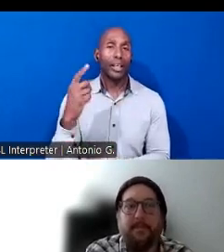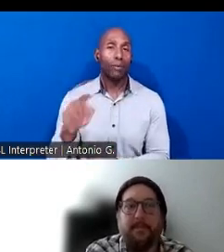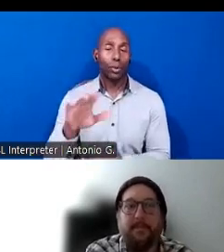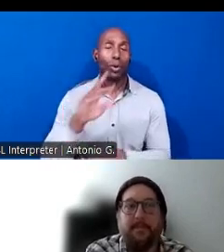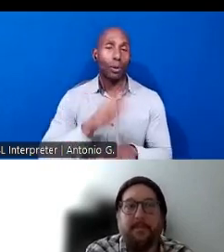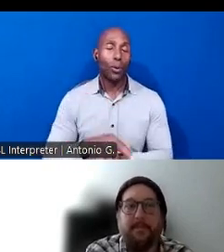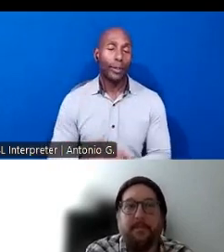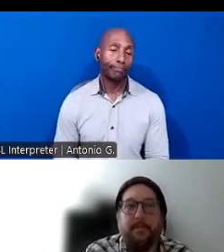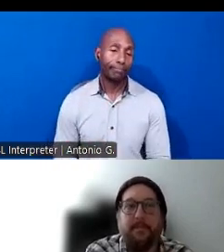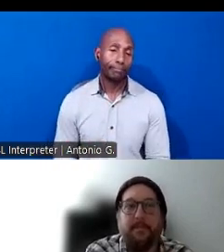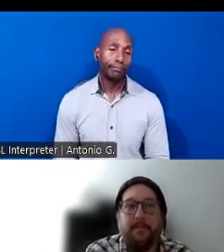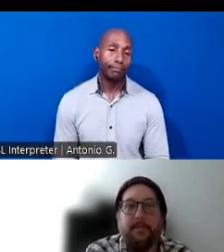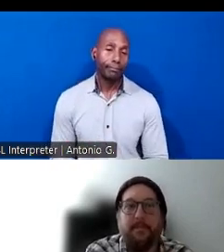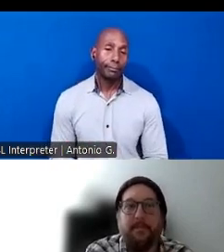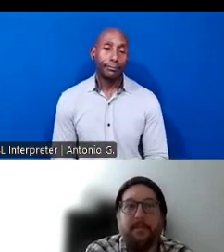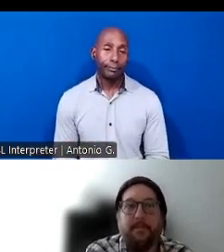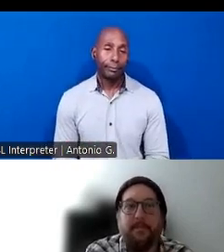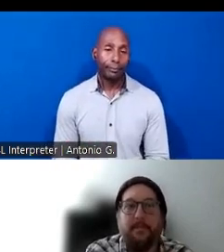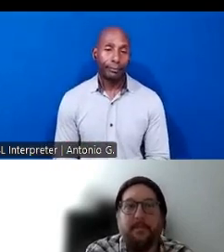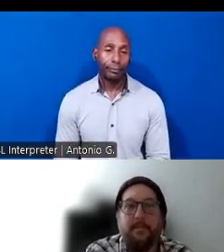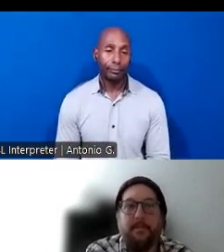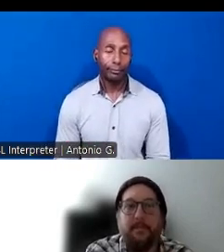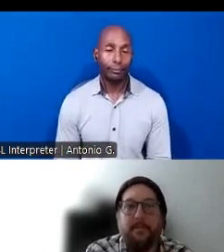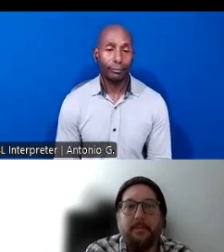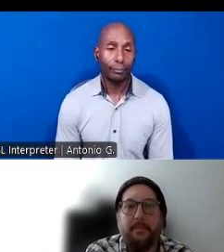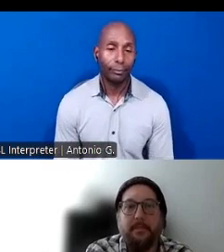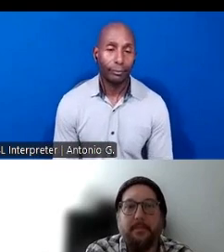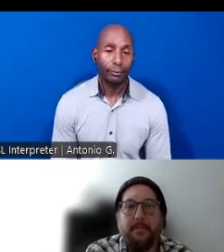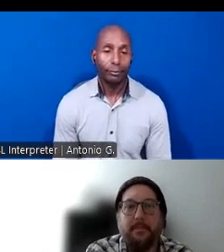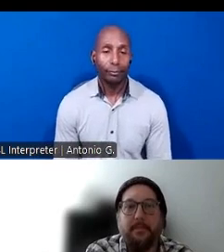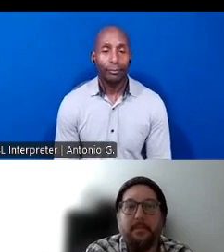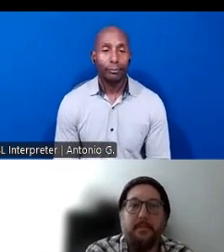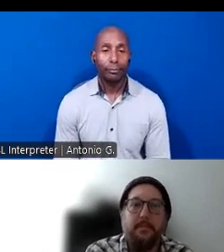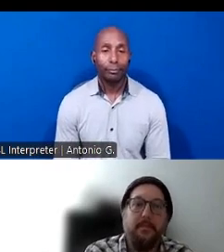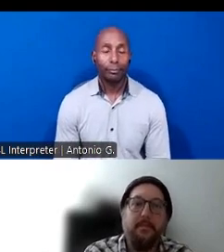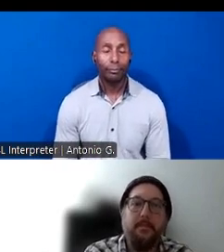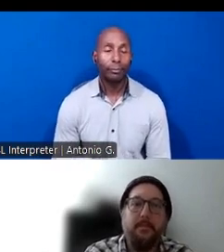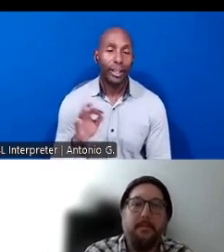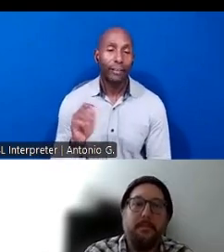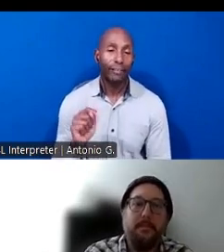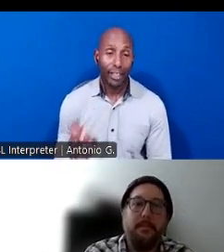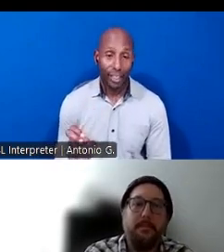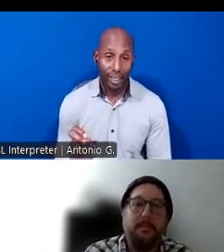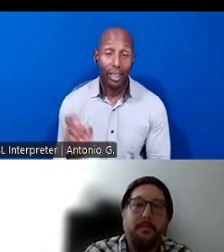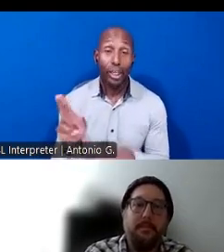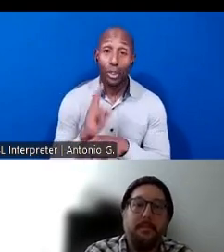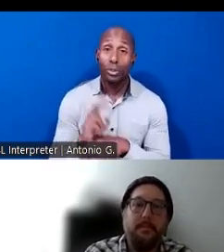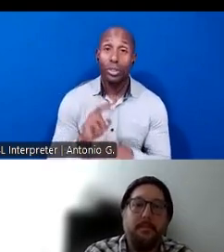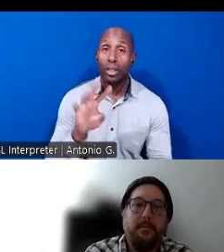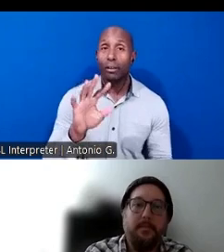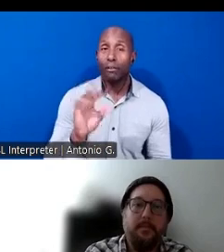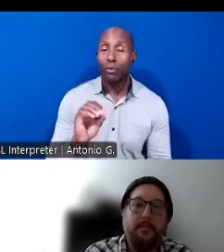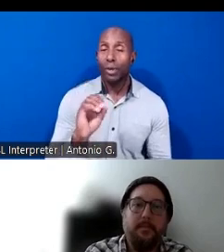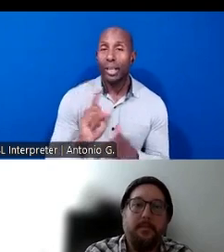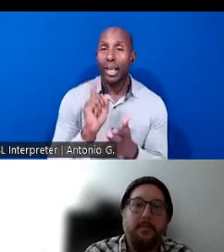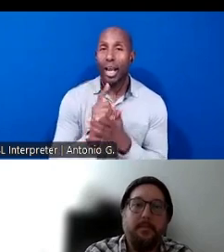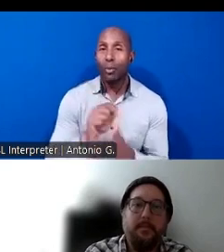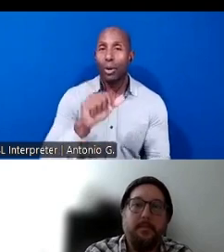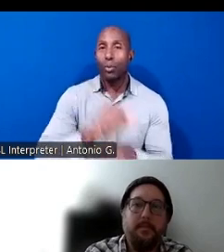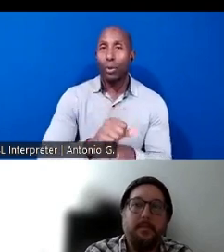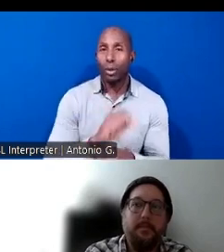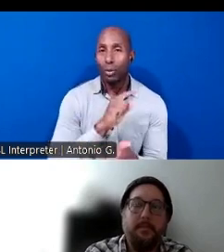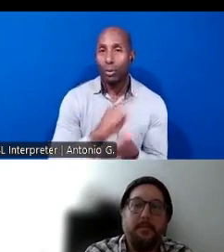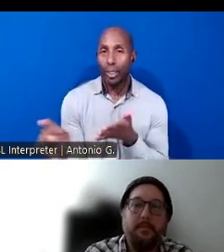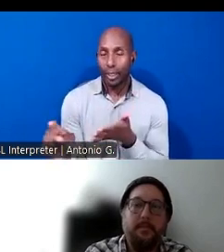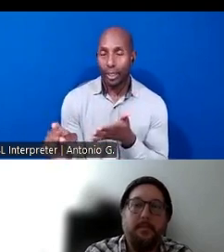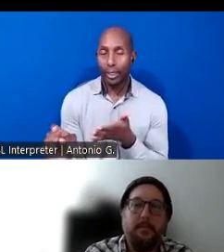the FTE calculations are based on a 40-hour work week. And I will go over how you